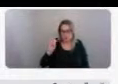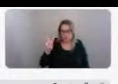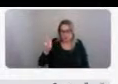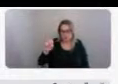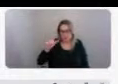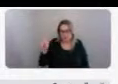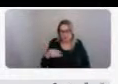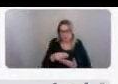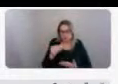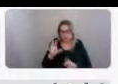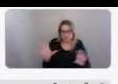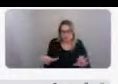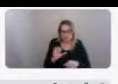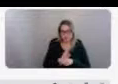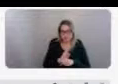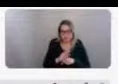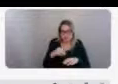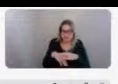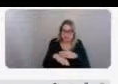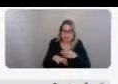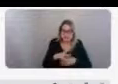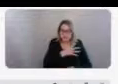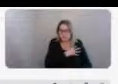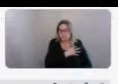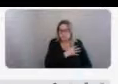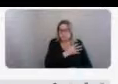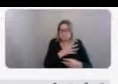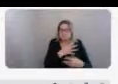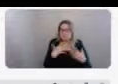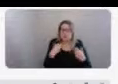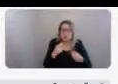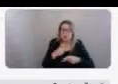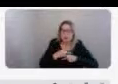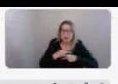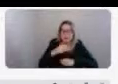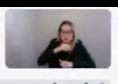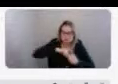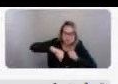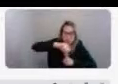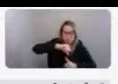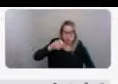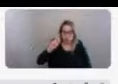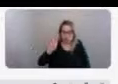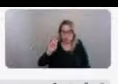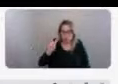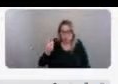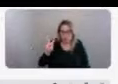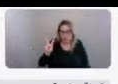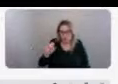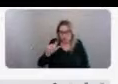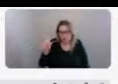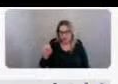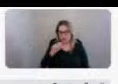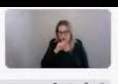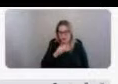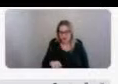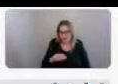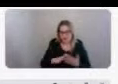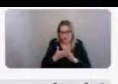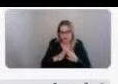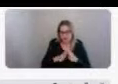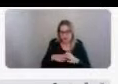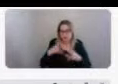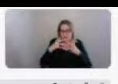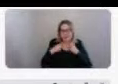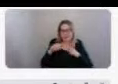shop do business access healthcare and other services and socialize in oro valley i love this community and value its character